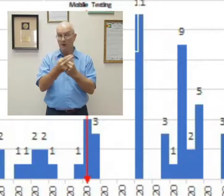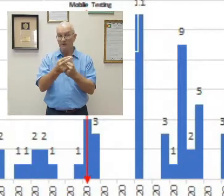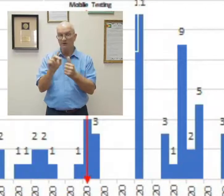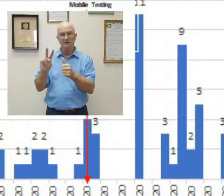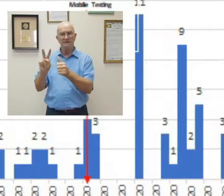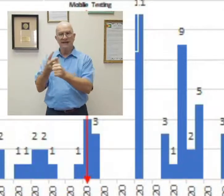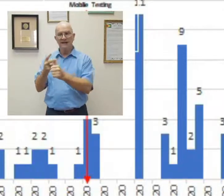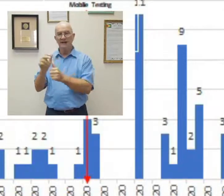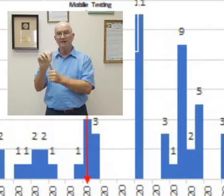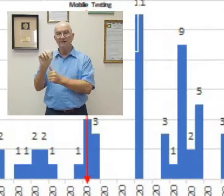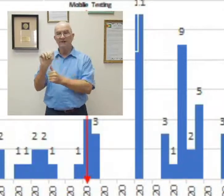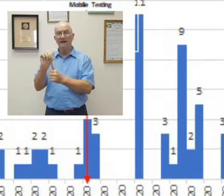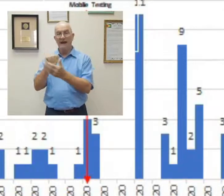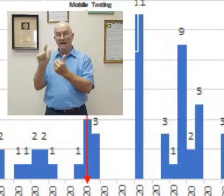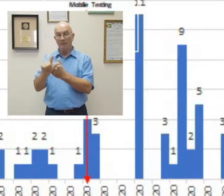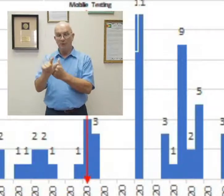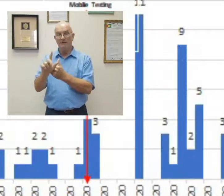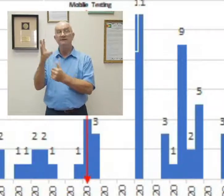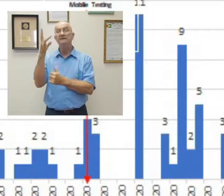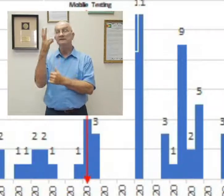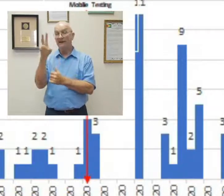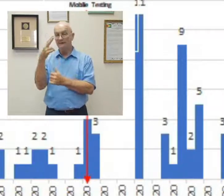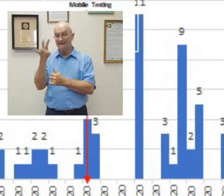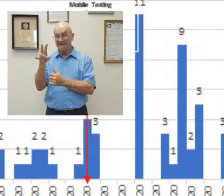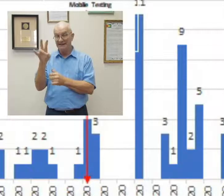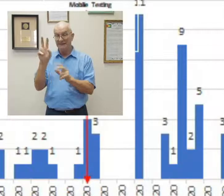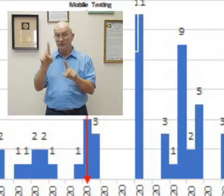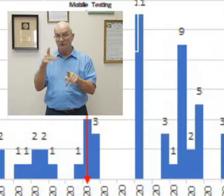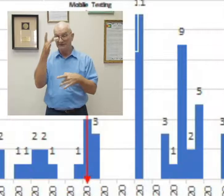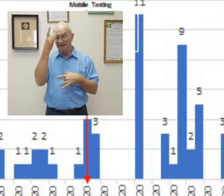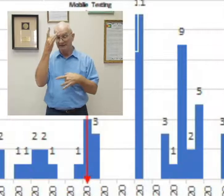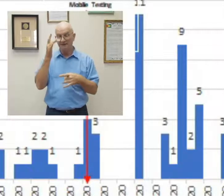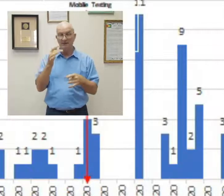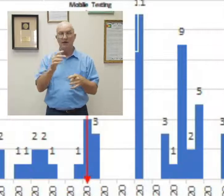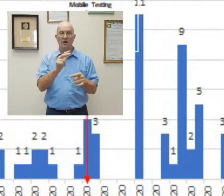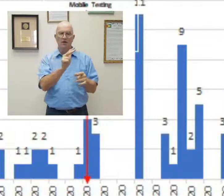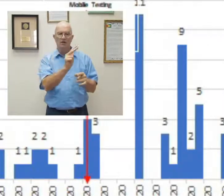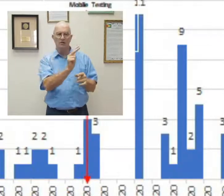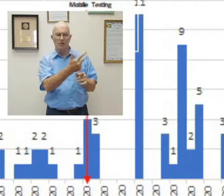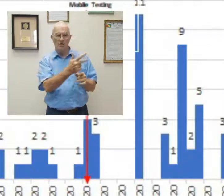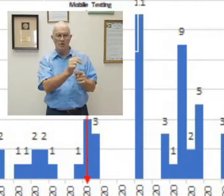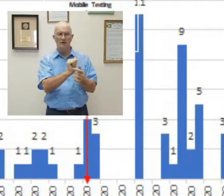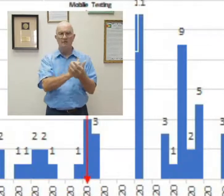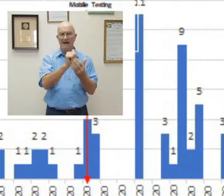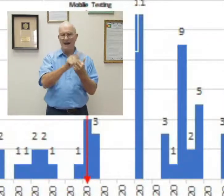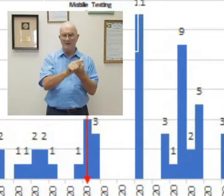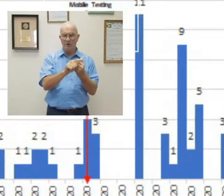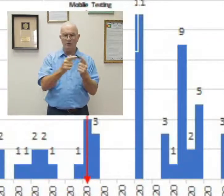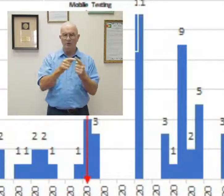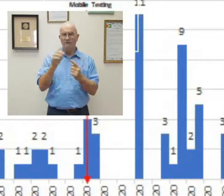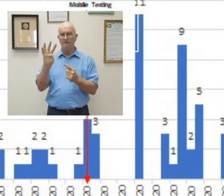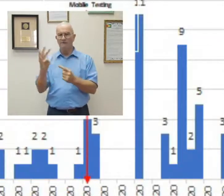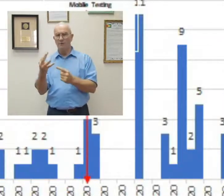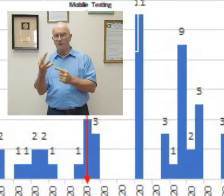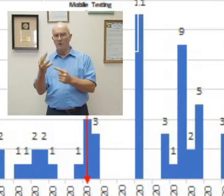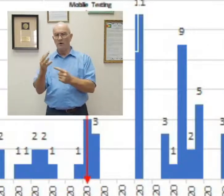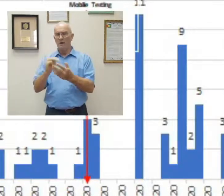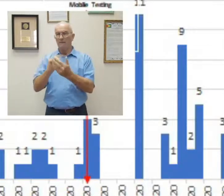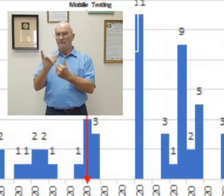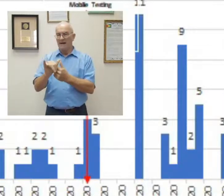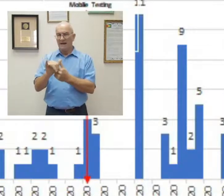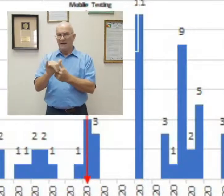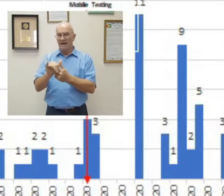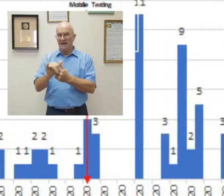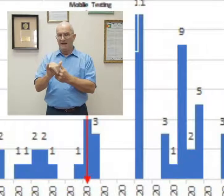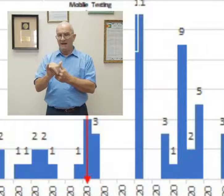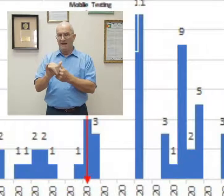April, 17 cases. The 3rd of April to the 4th of May, the first